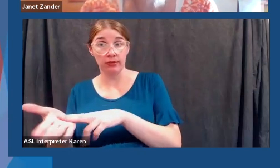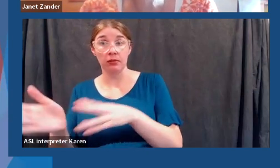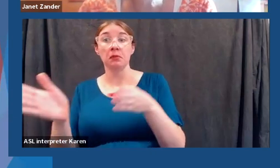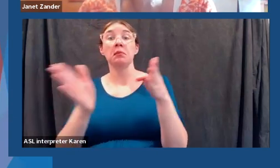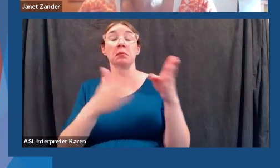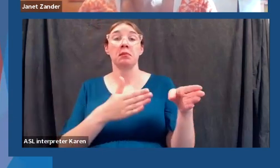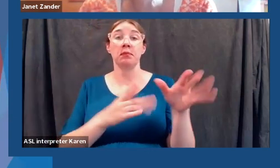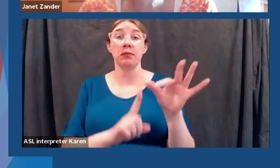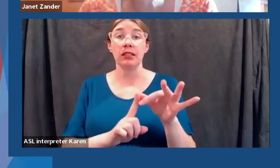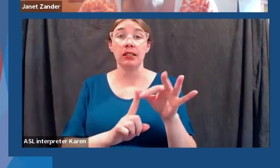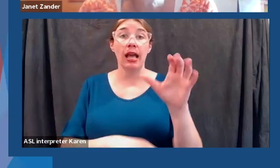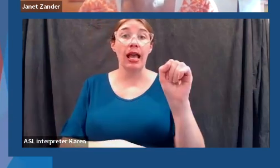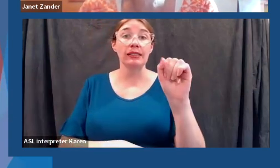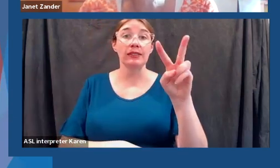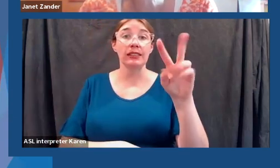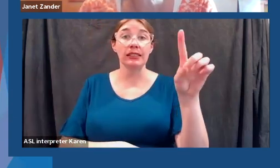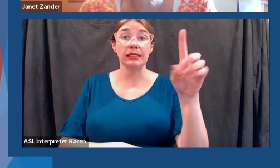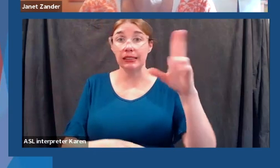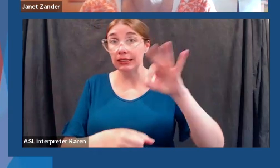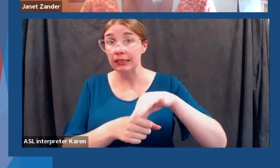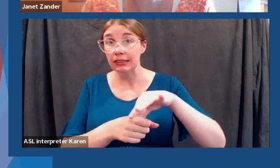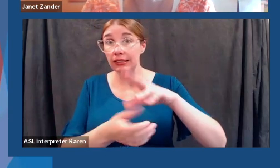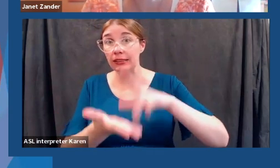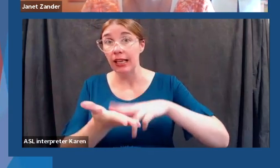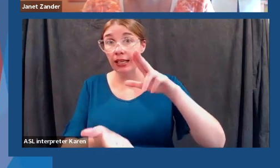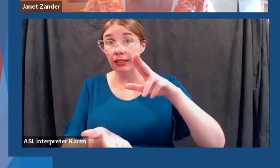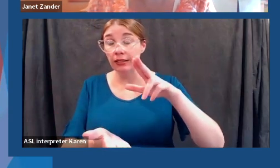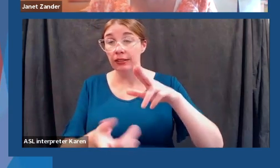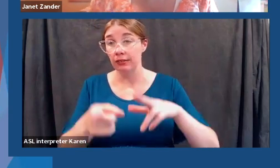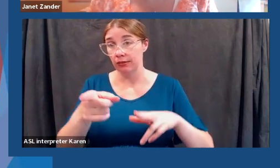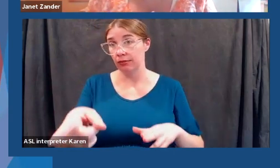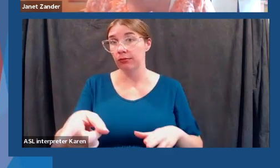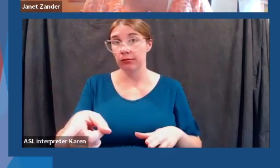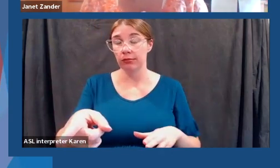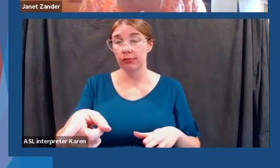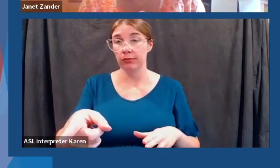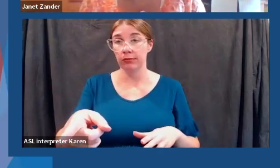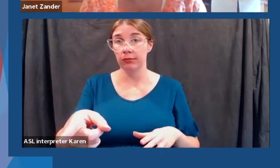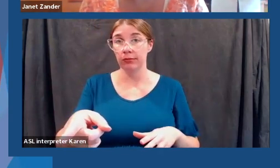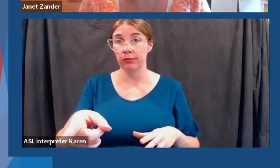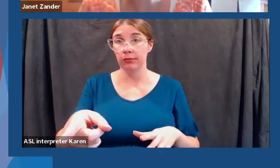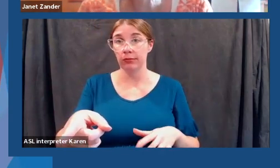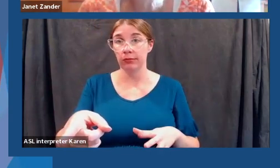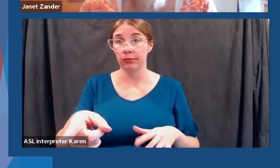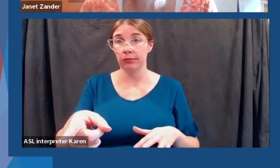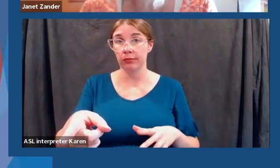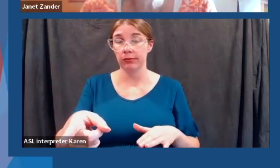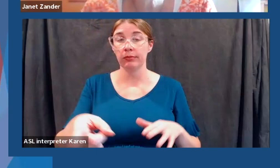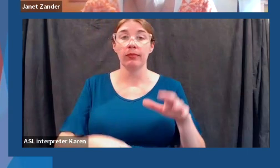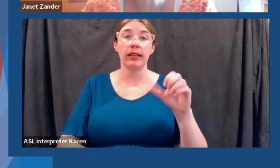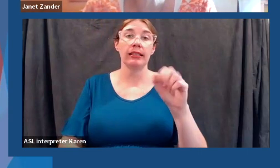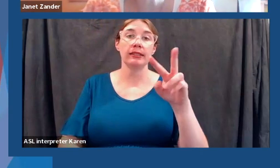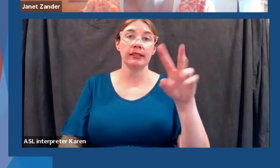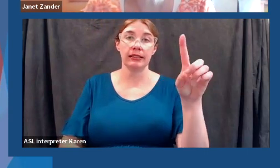special voting deputies would sign, as in this case, the people who've executed